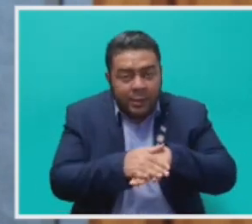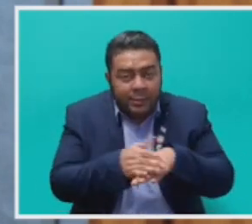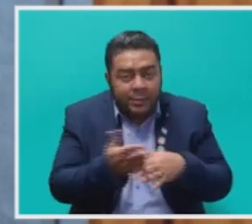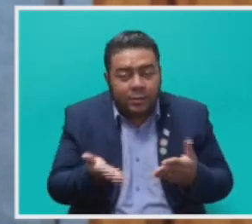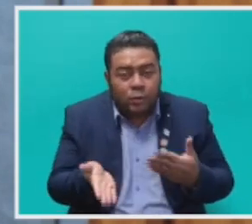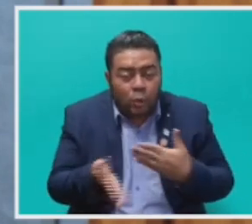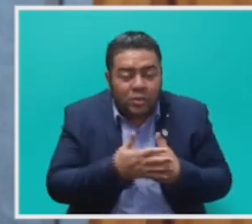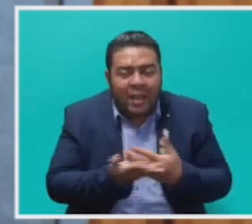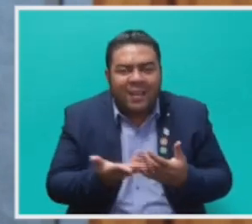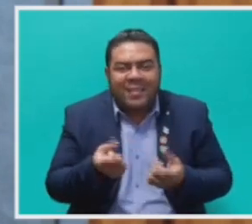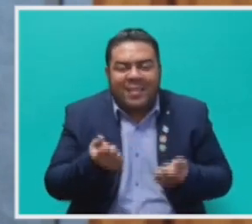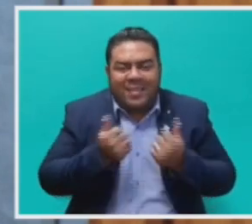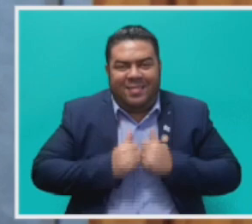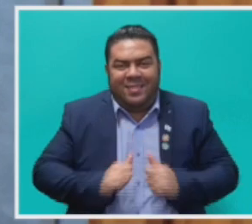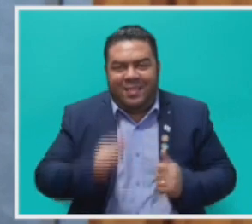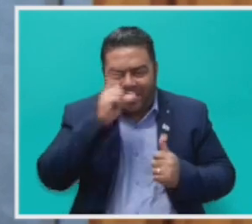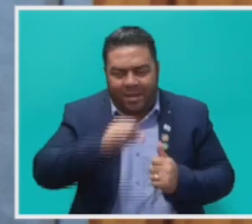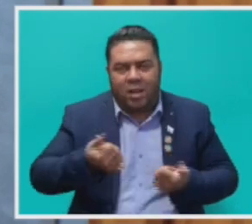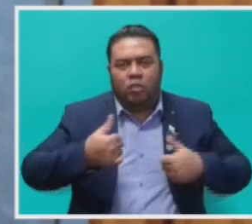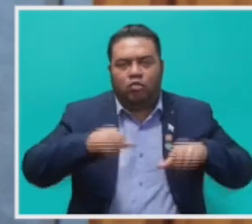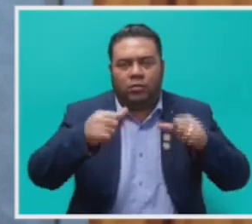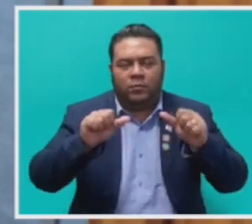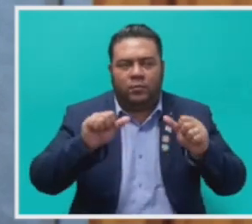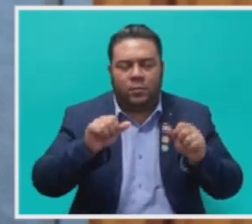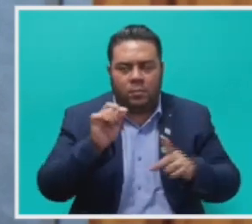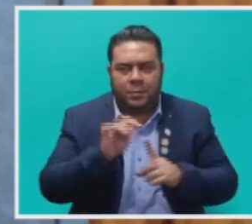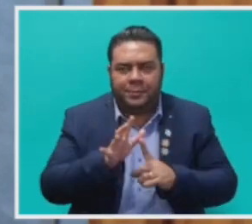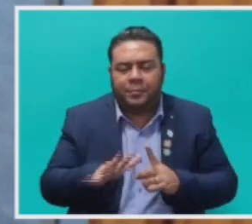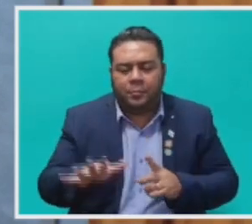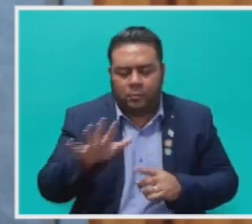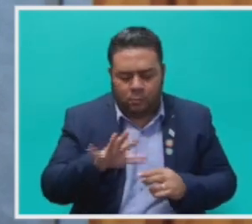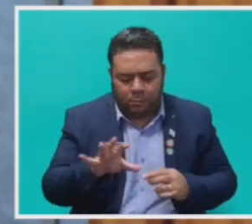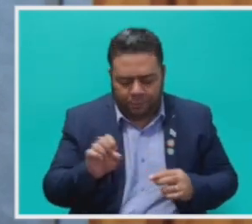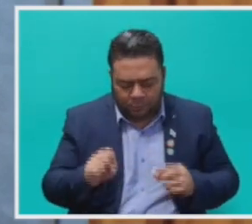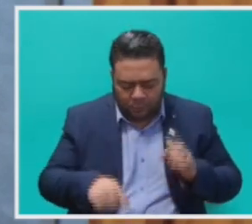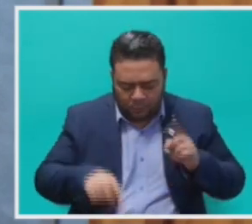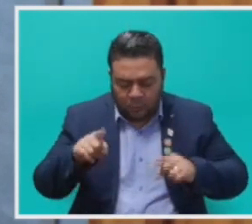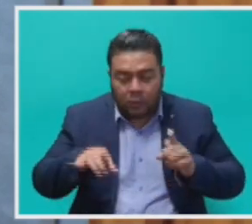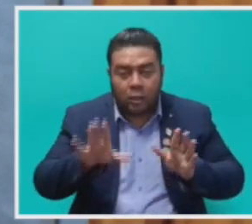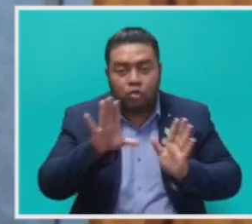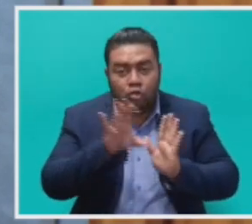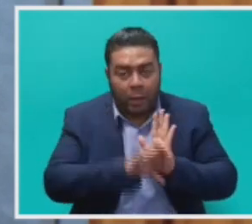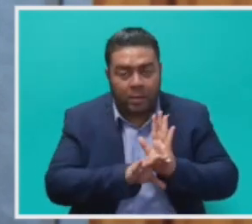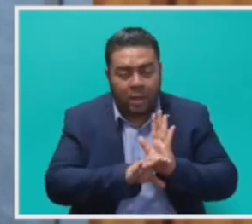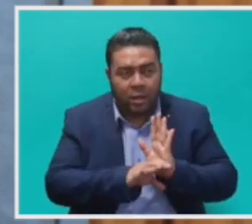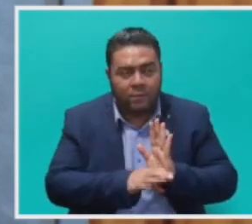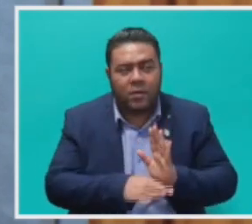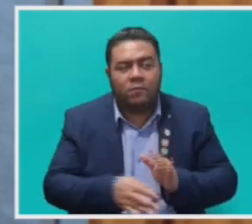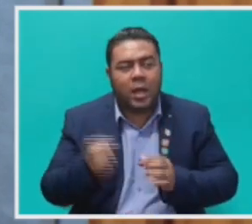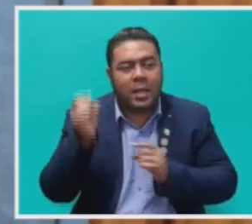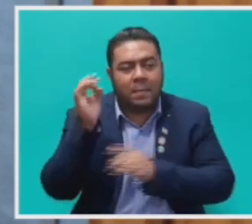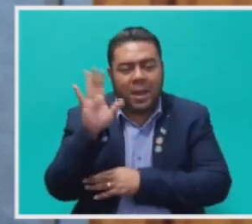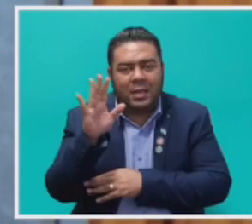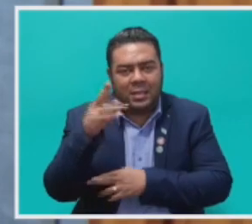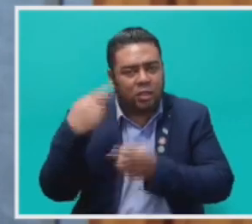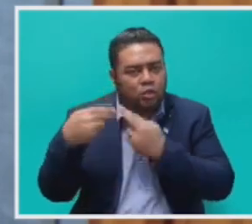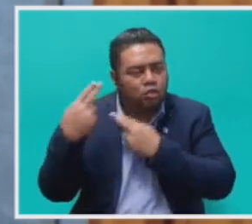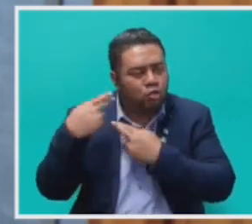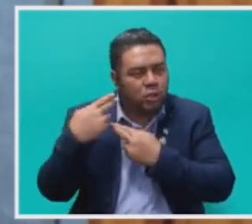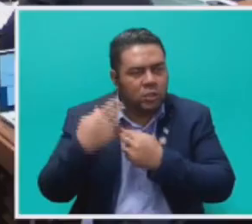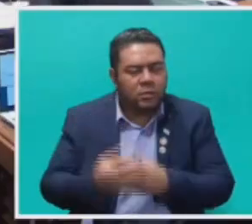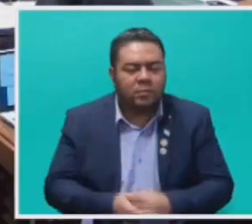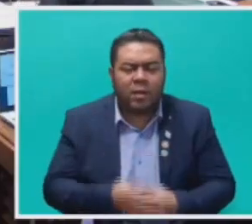is achieved and permanently put to rest this unfortunate and turbulent chapter of our independent history. Thank you, Mr.